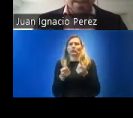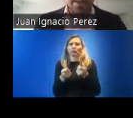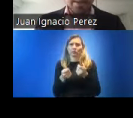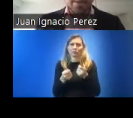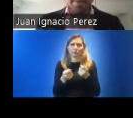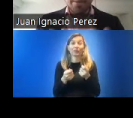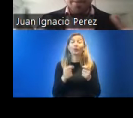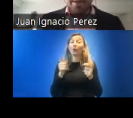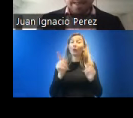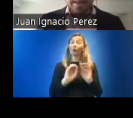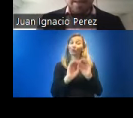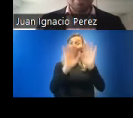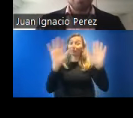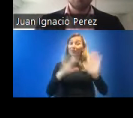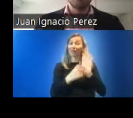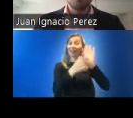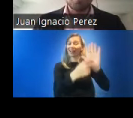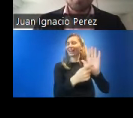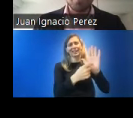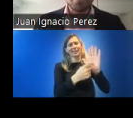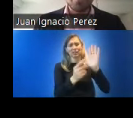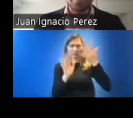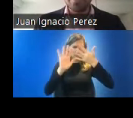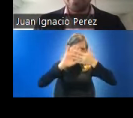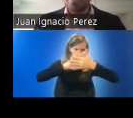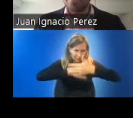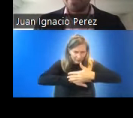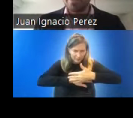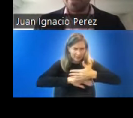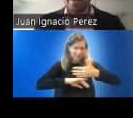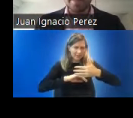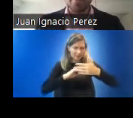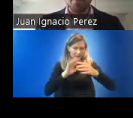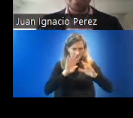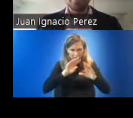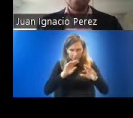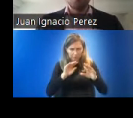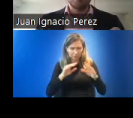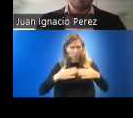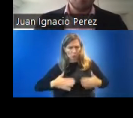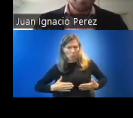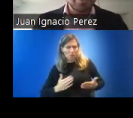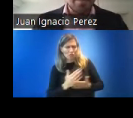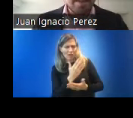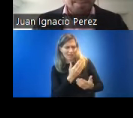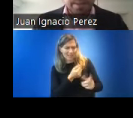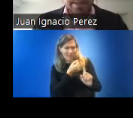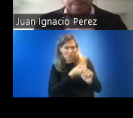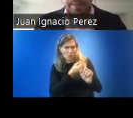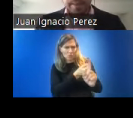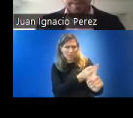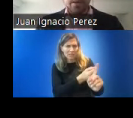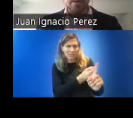like, from the general public of human rights advocates, but this can be actually very